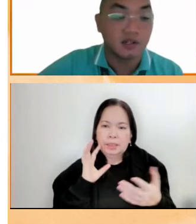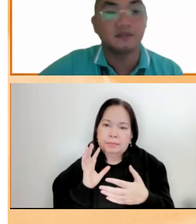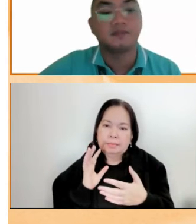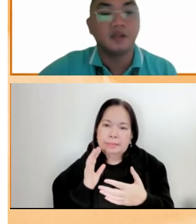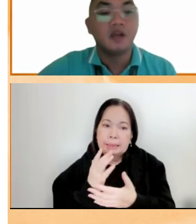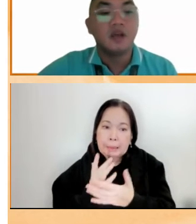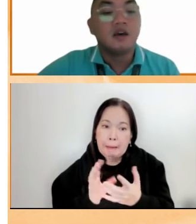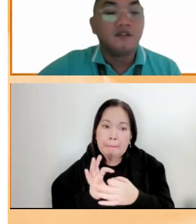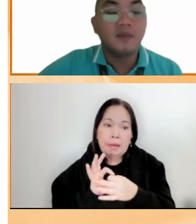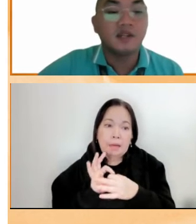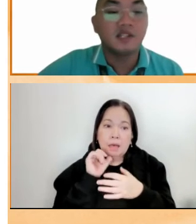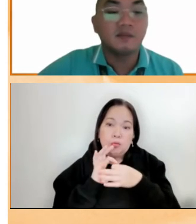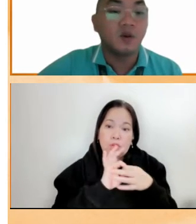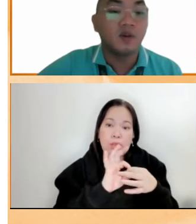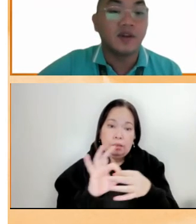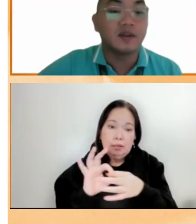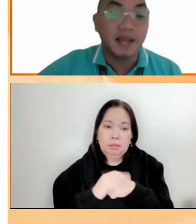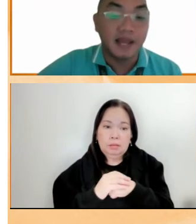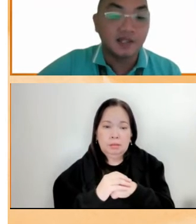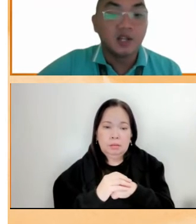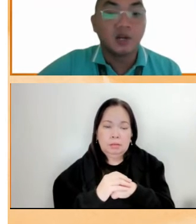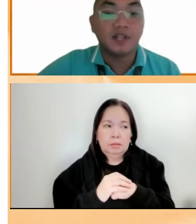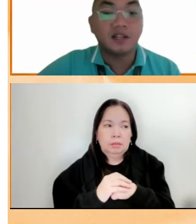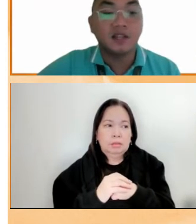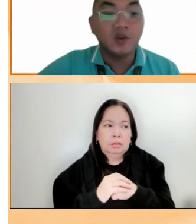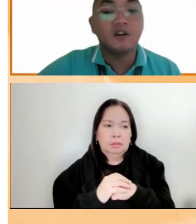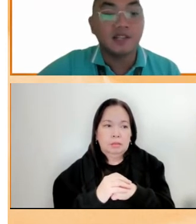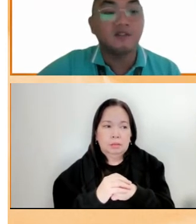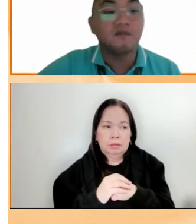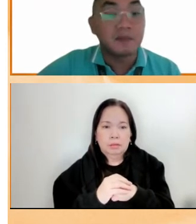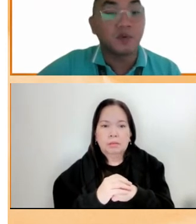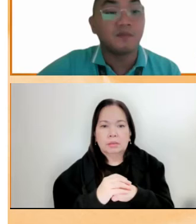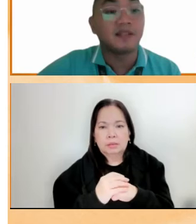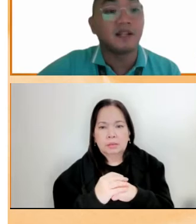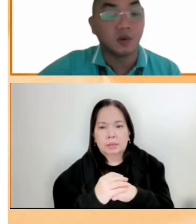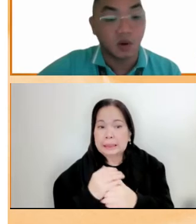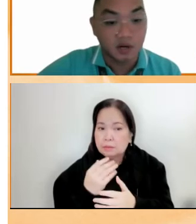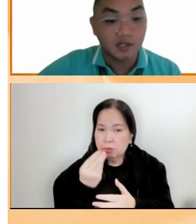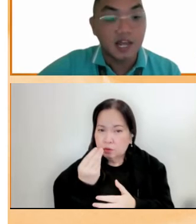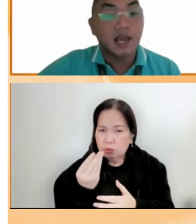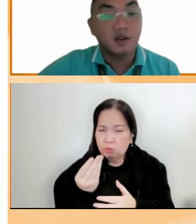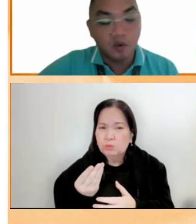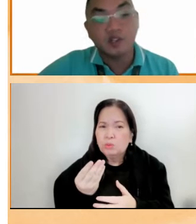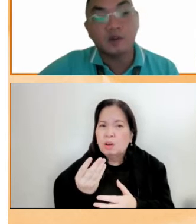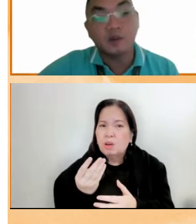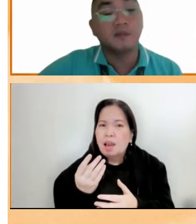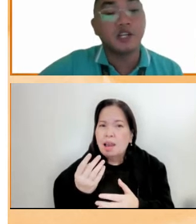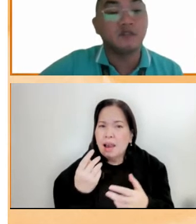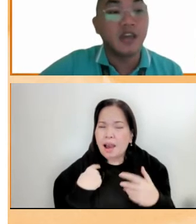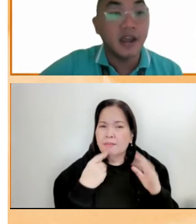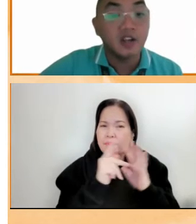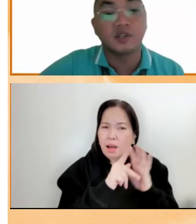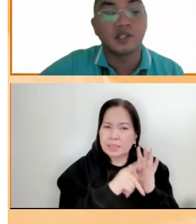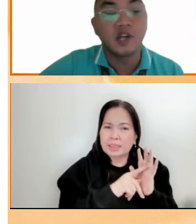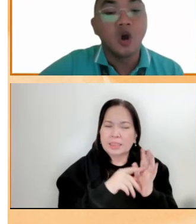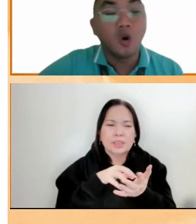sectors. Few mechanisms are also in place to protect the human rights of people with mental disorders. And of course, the participation of